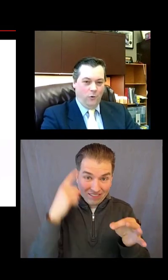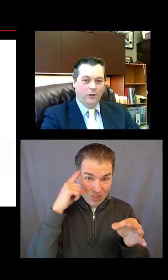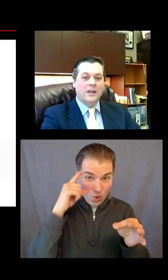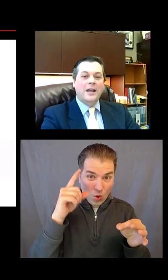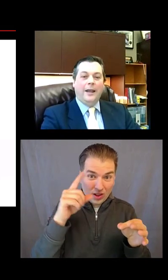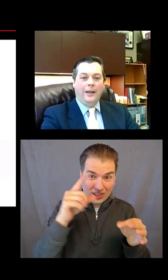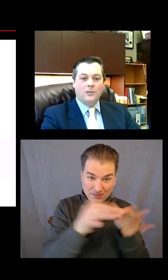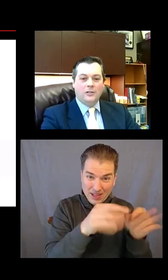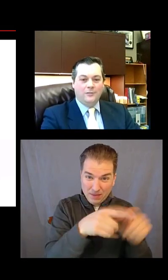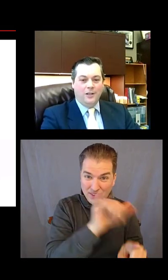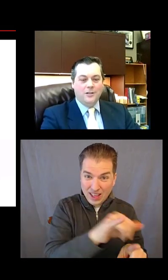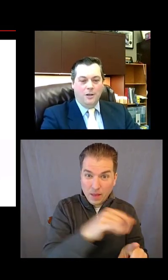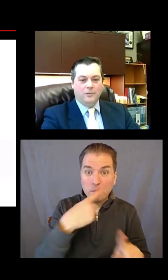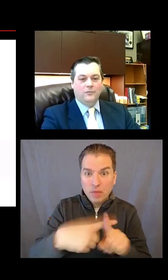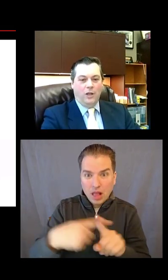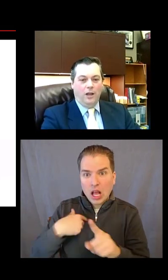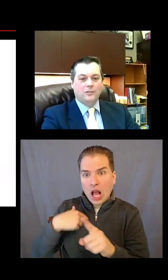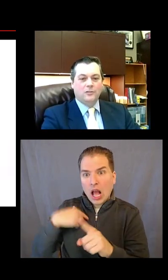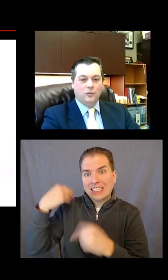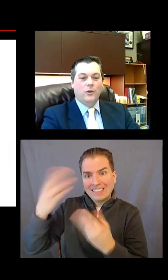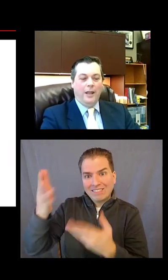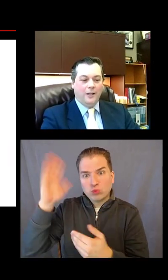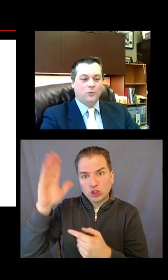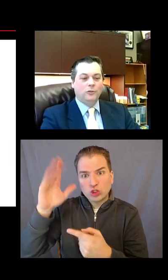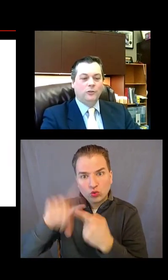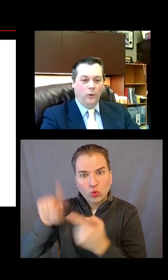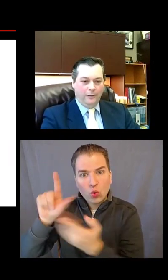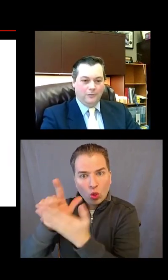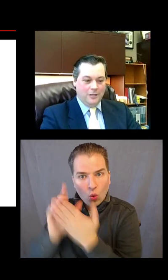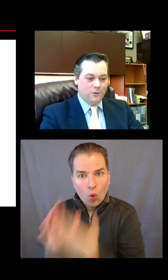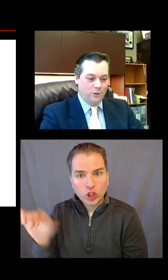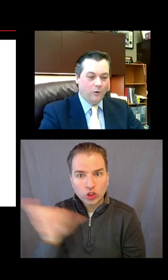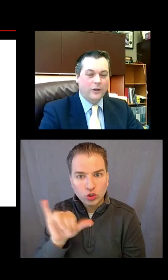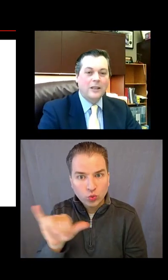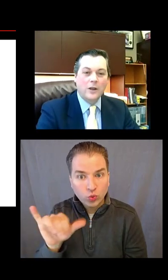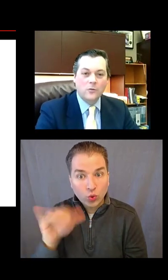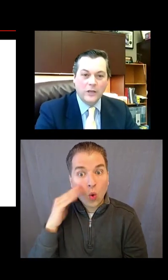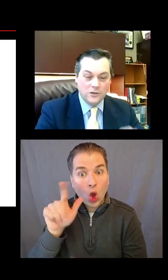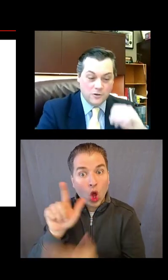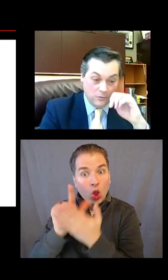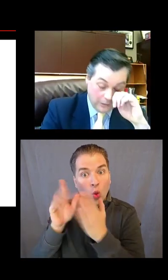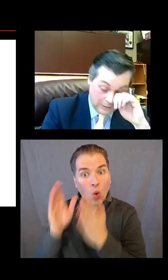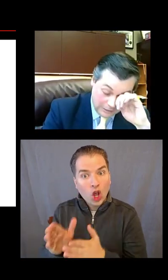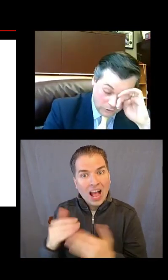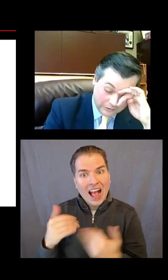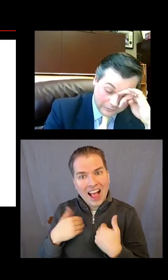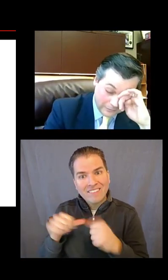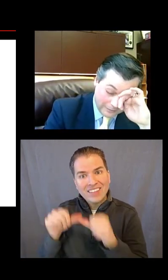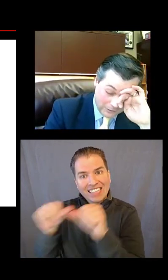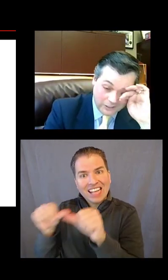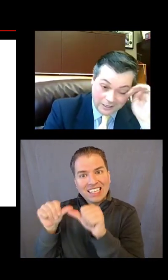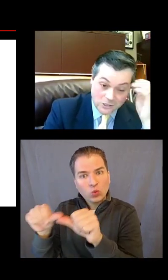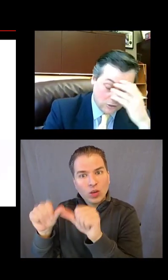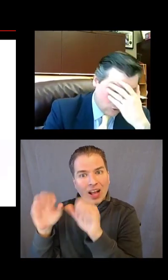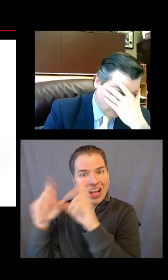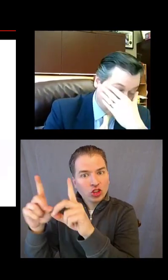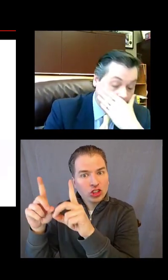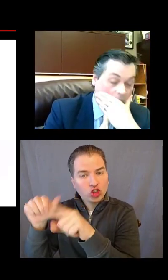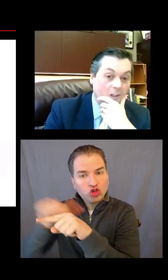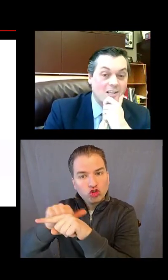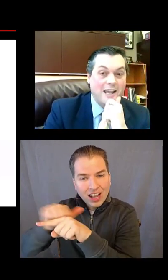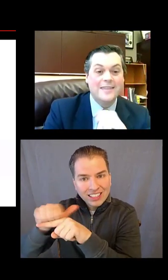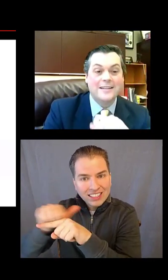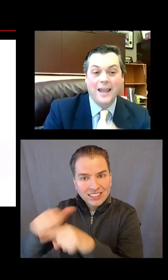for SCORE, I actually have done a number of talks to actual lawyers. So when we do continuing legal education to